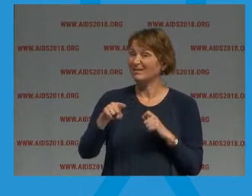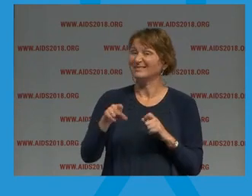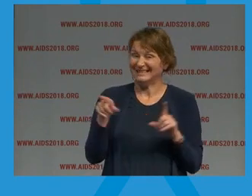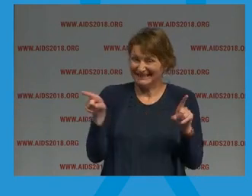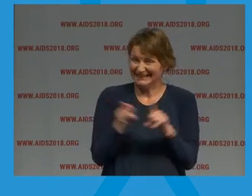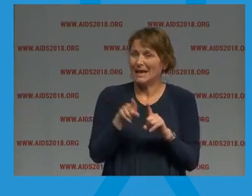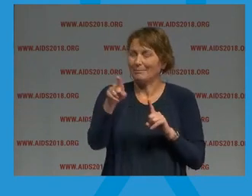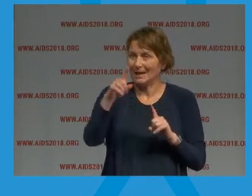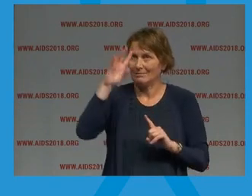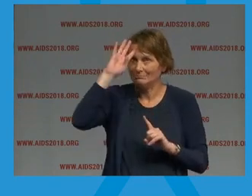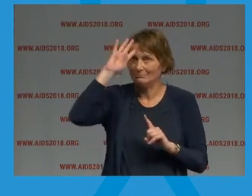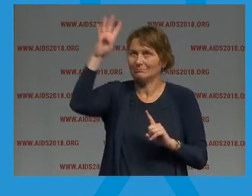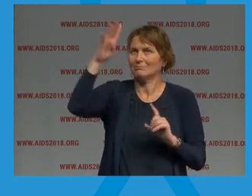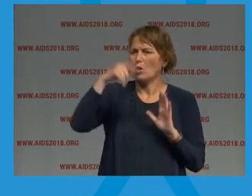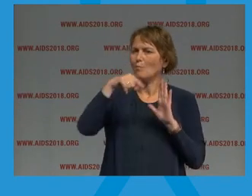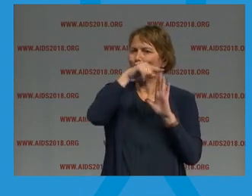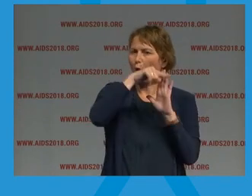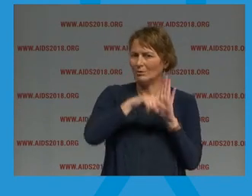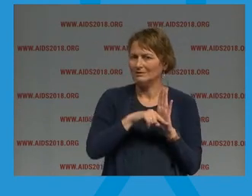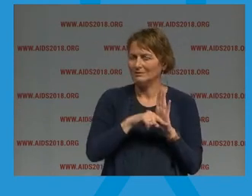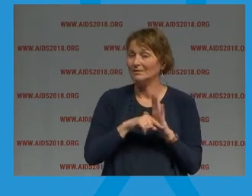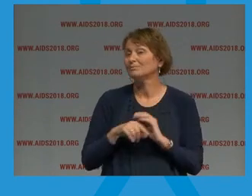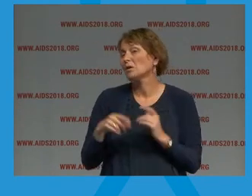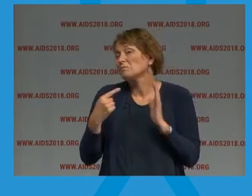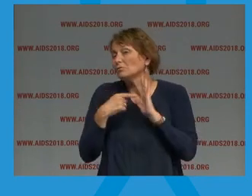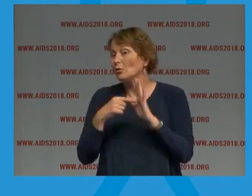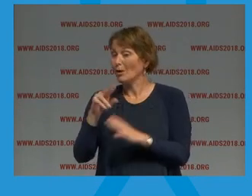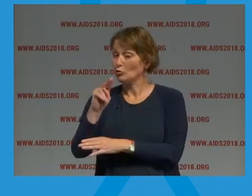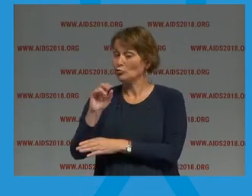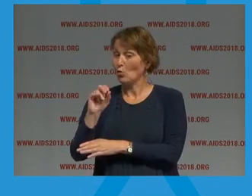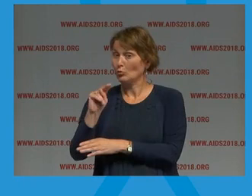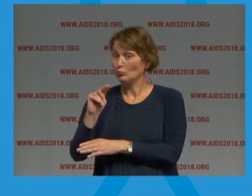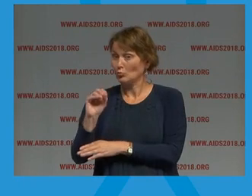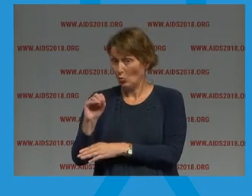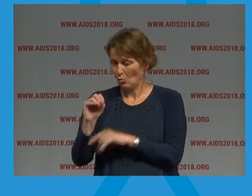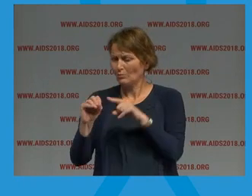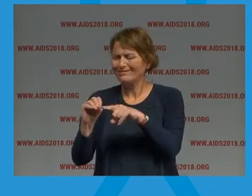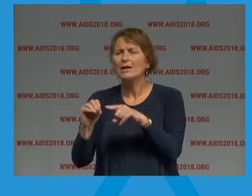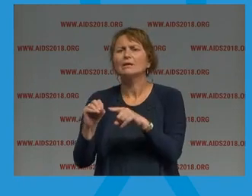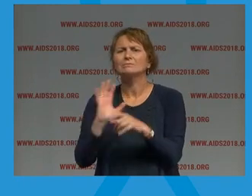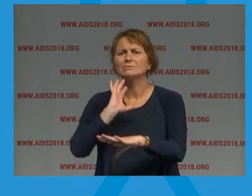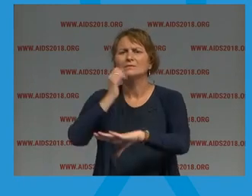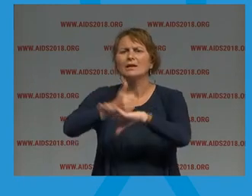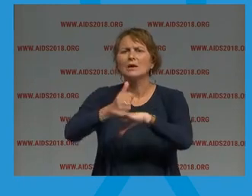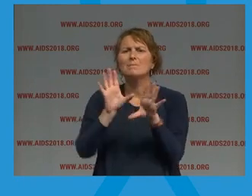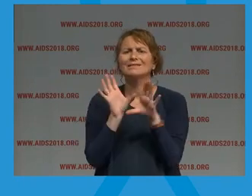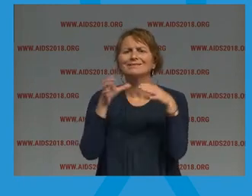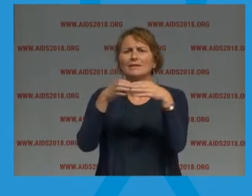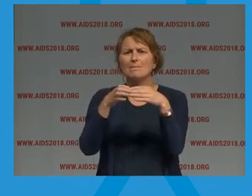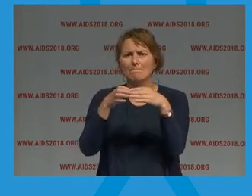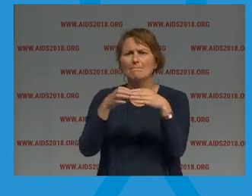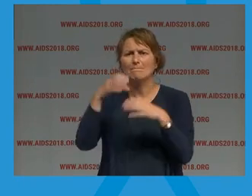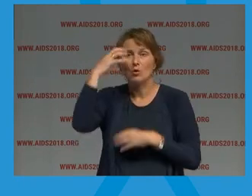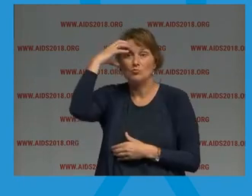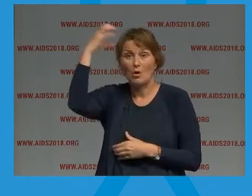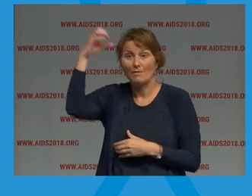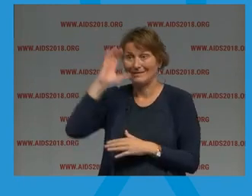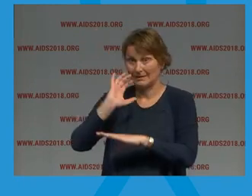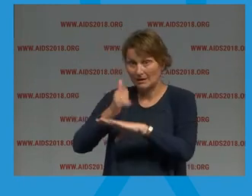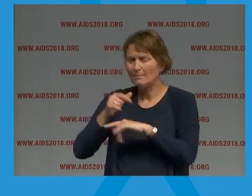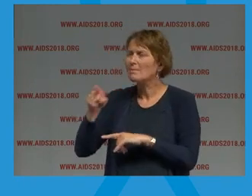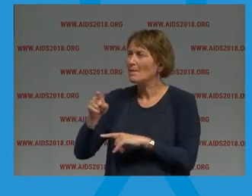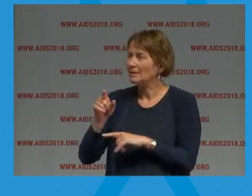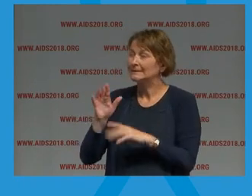that when Nono and others are building their teams in government, we just need to make certain that in addition